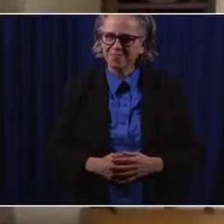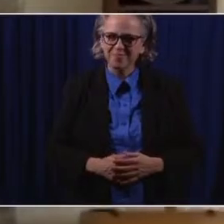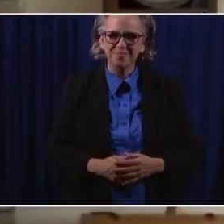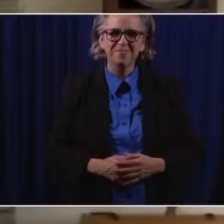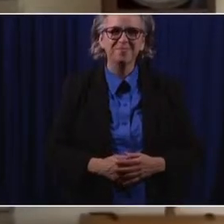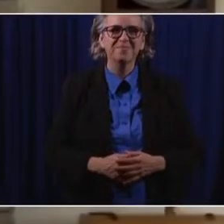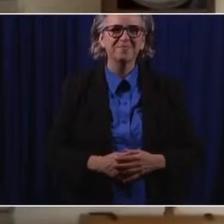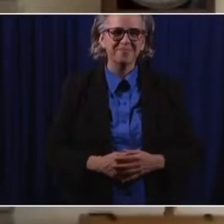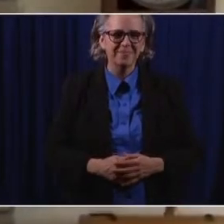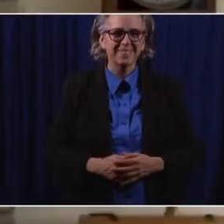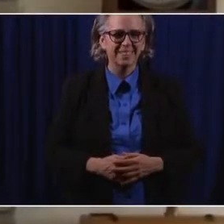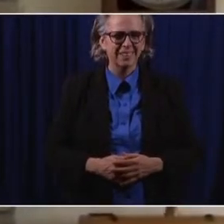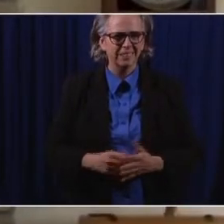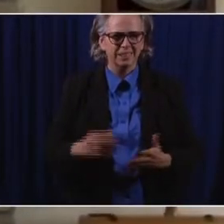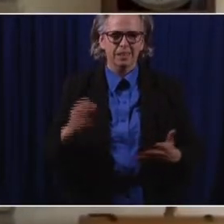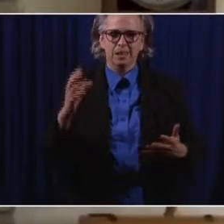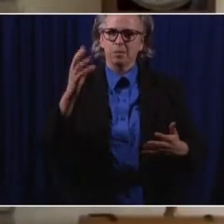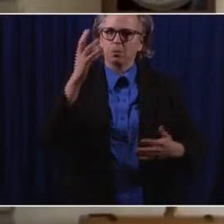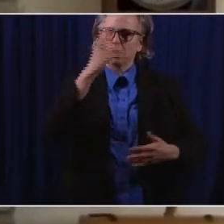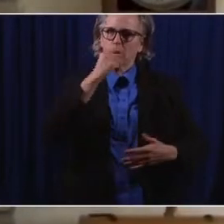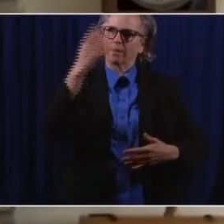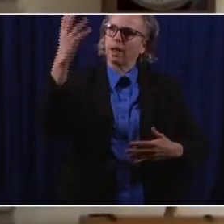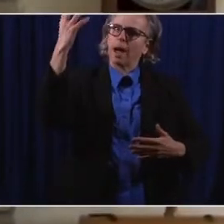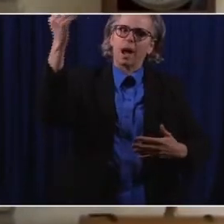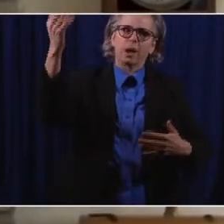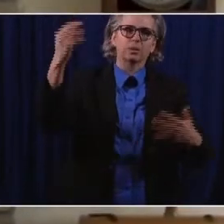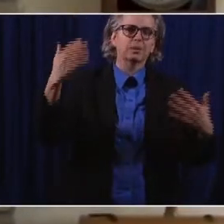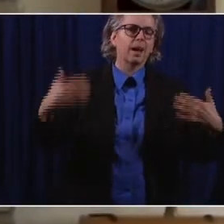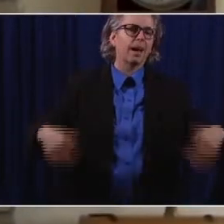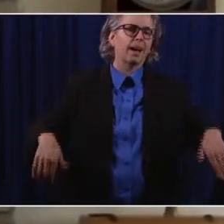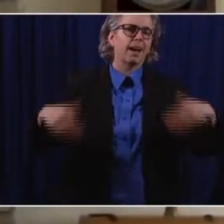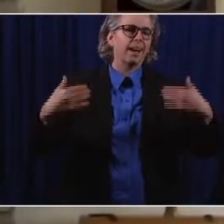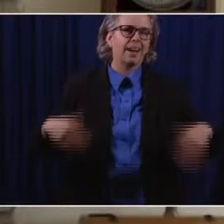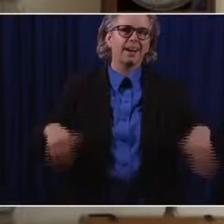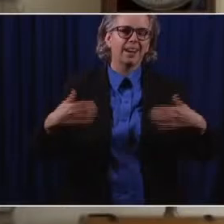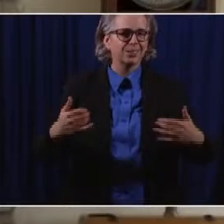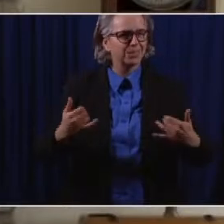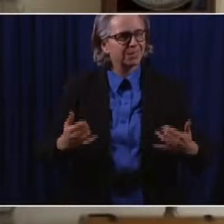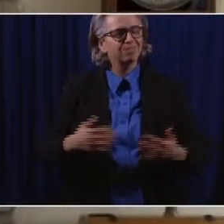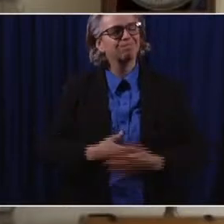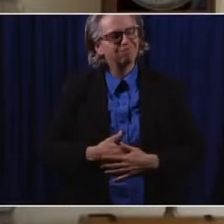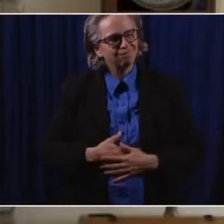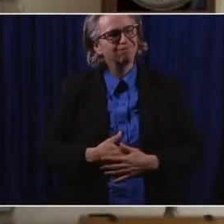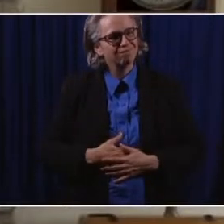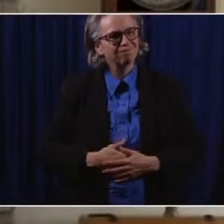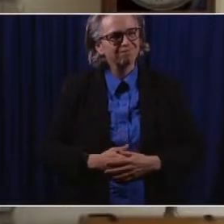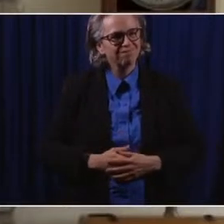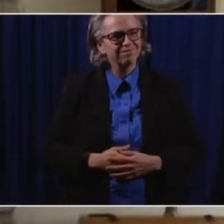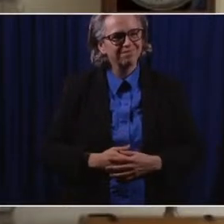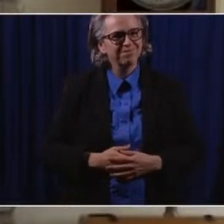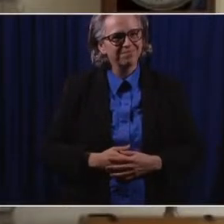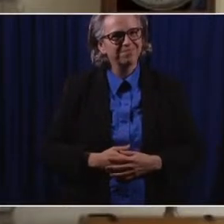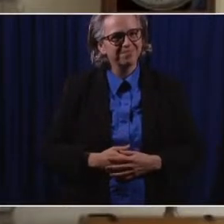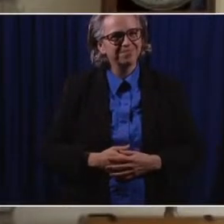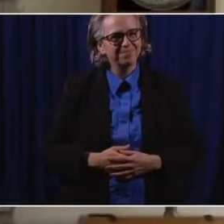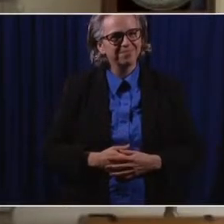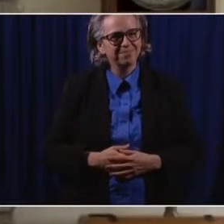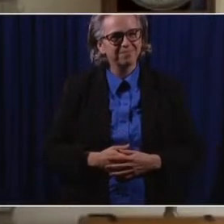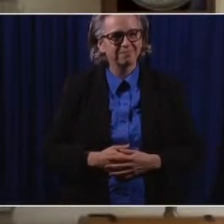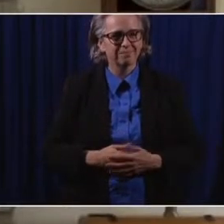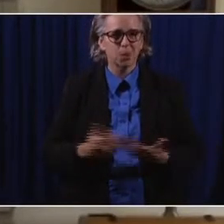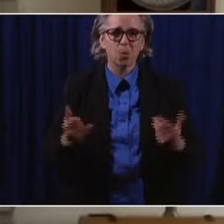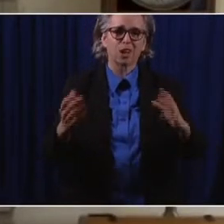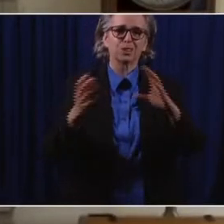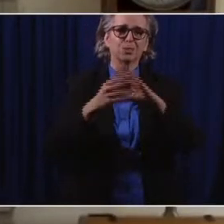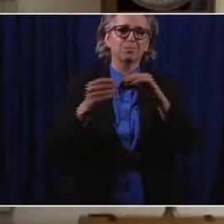It's a beautiful day. I want to take a moment to talk about the president's